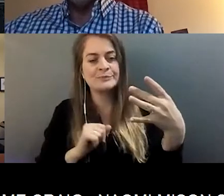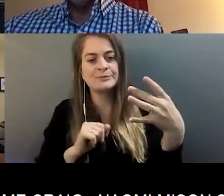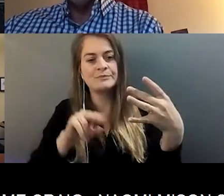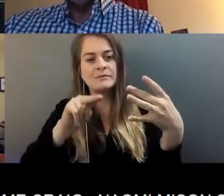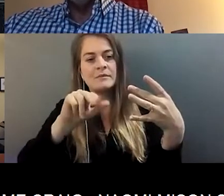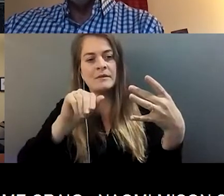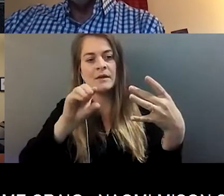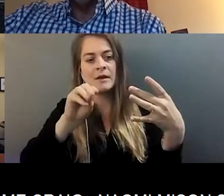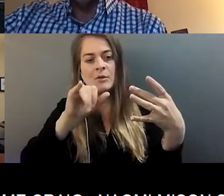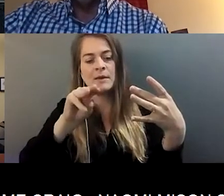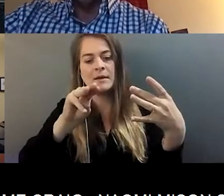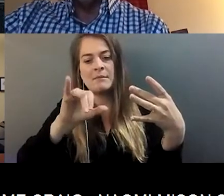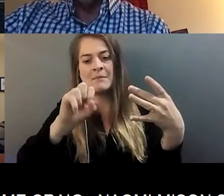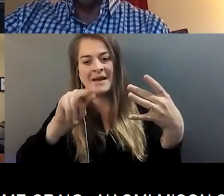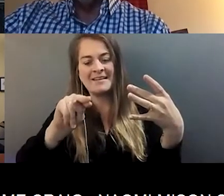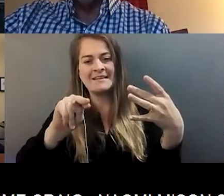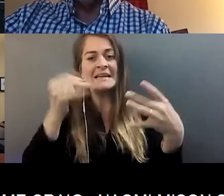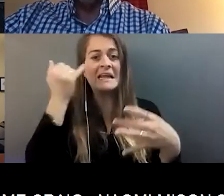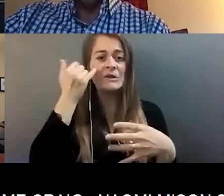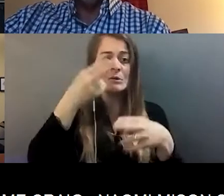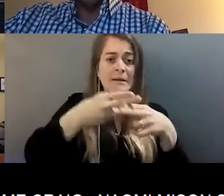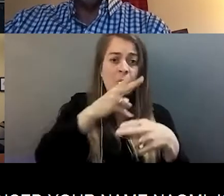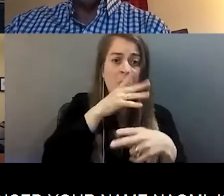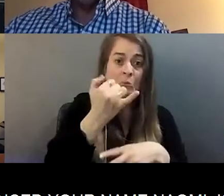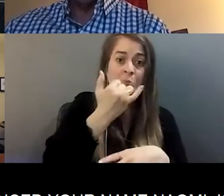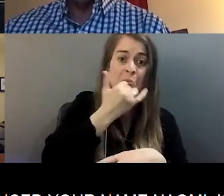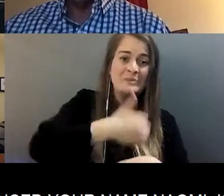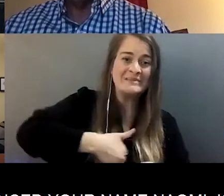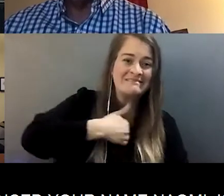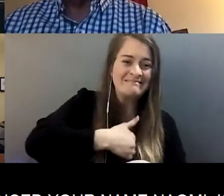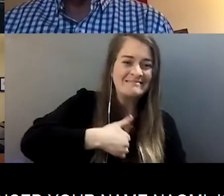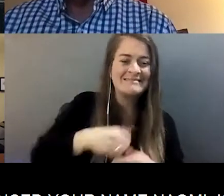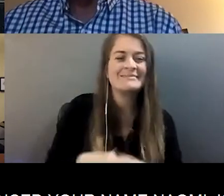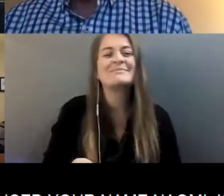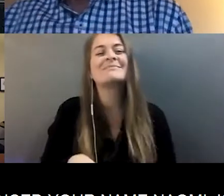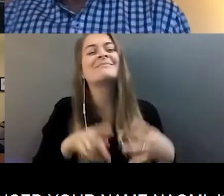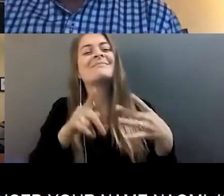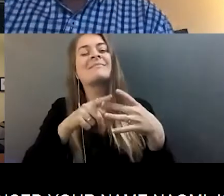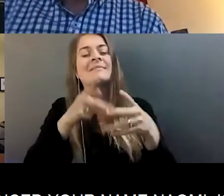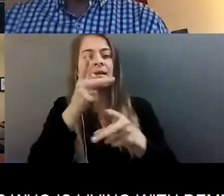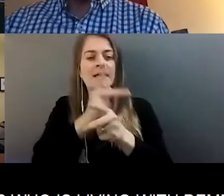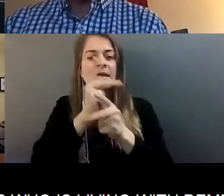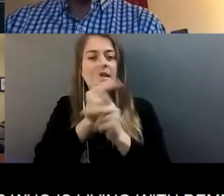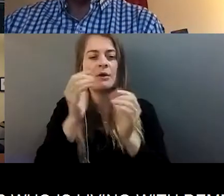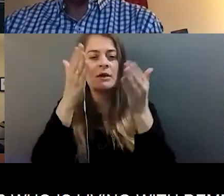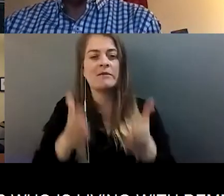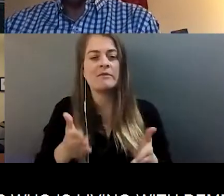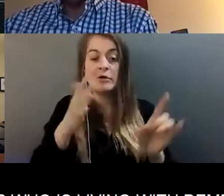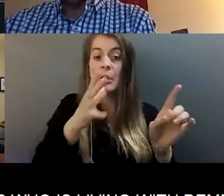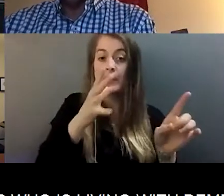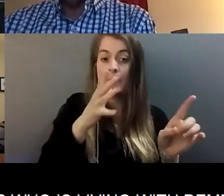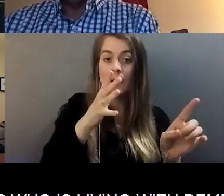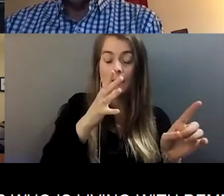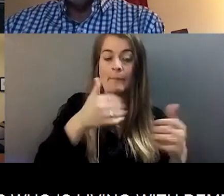Naomi Meissen, sorry if I've mispronounced your name, Naomi, is a caregiver for her mother who is living with dementia